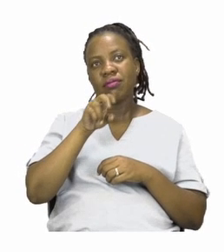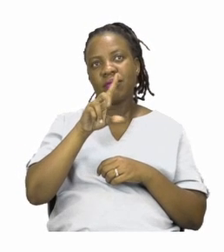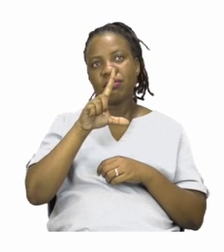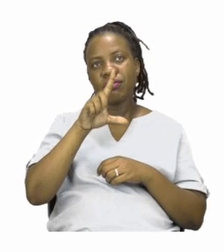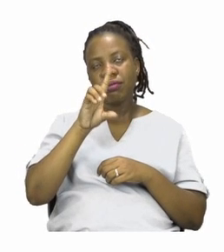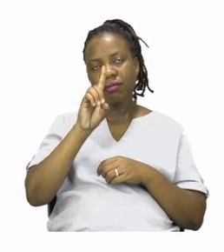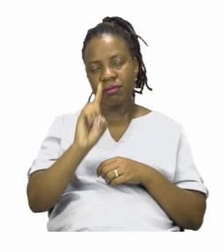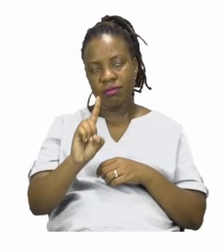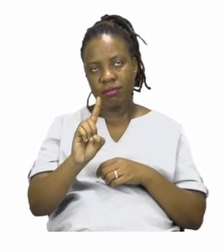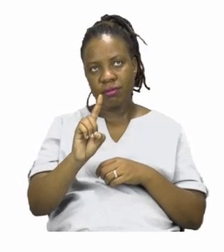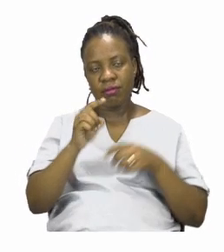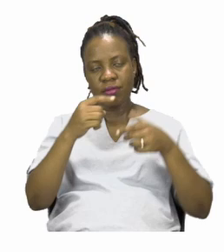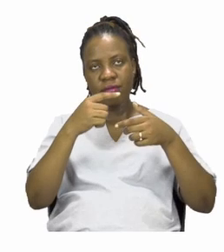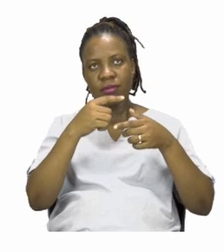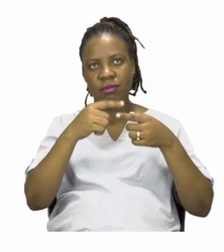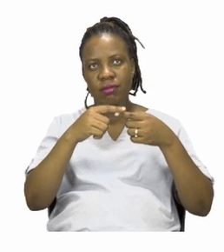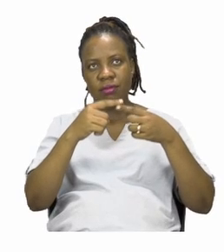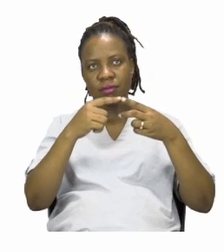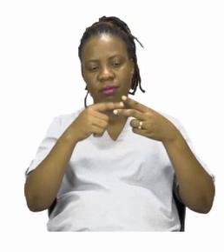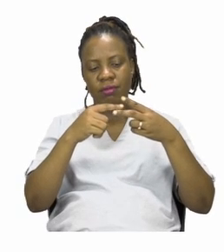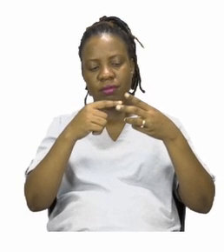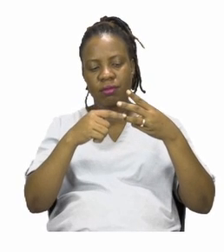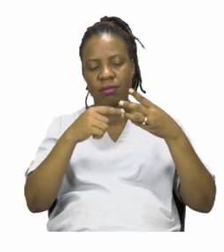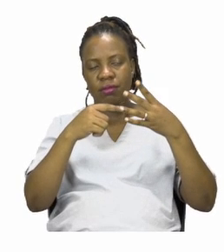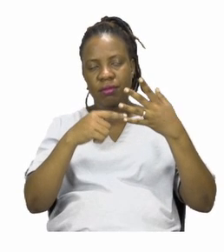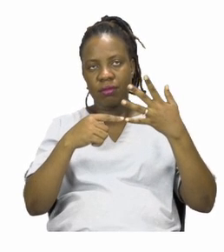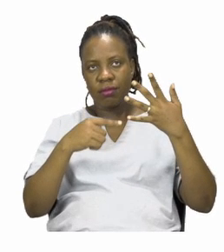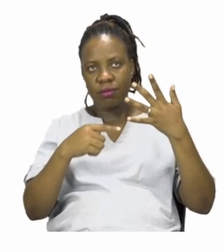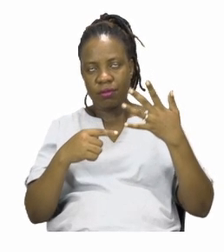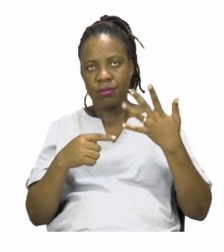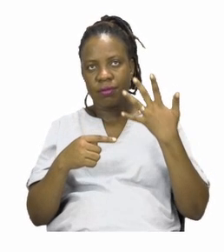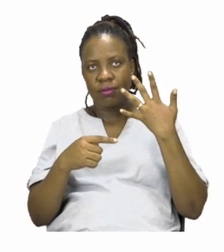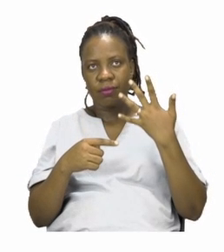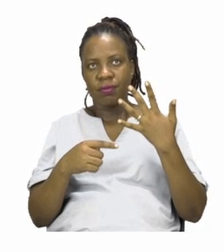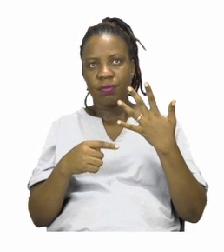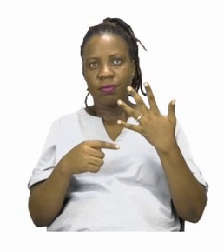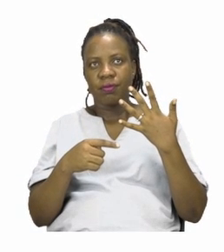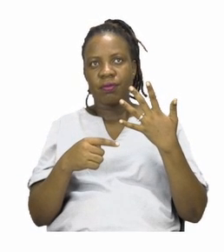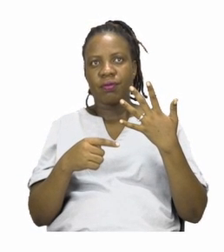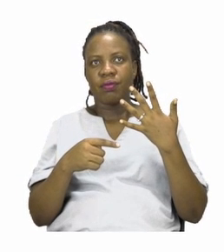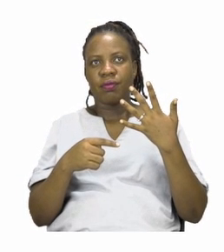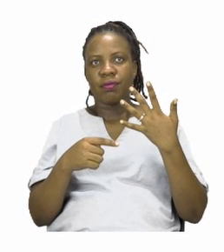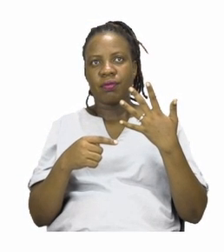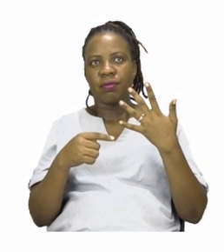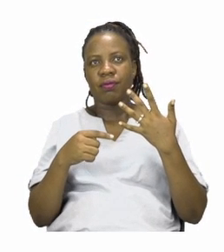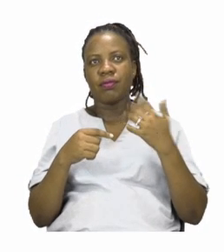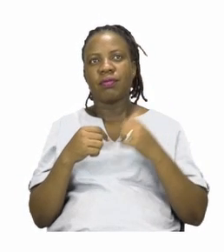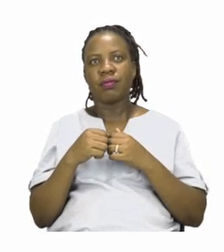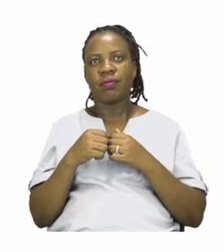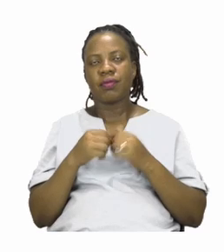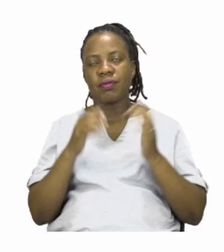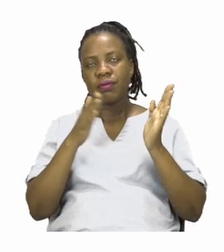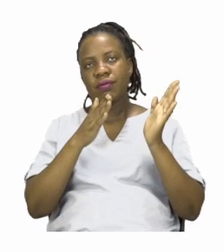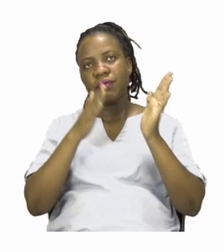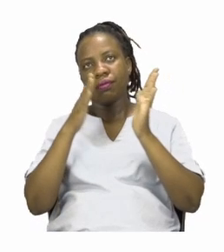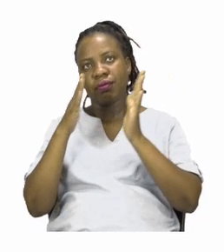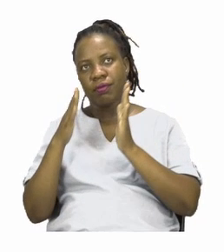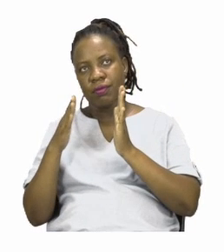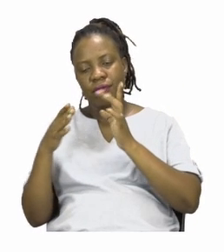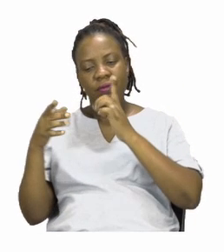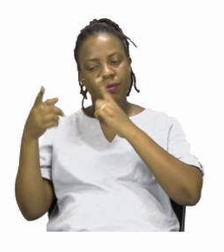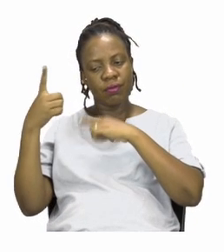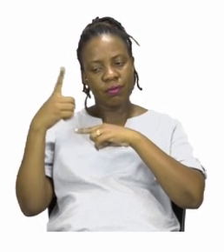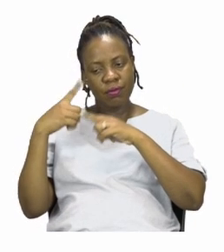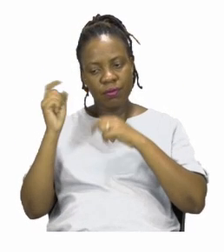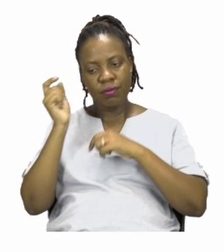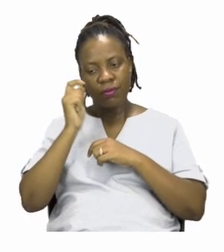words. Right next to it, it says that you have to go ahead and write the words. So you need